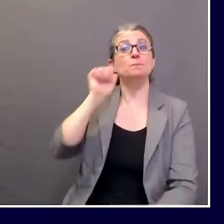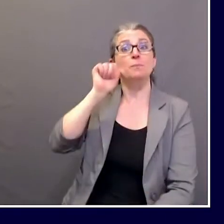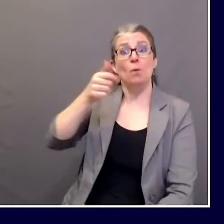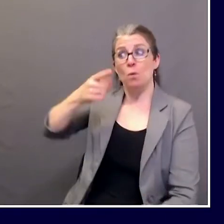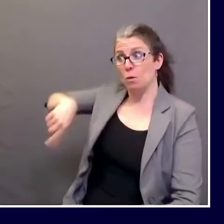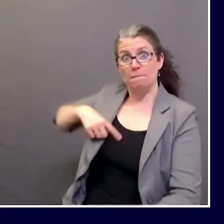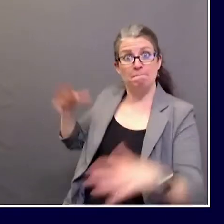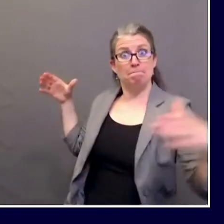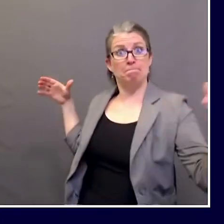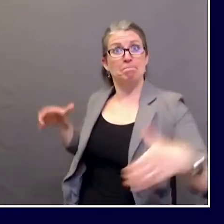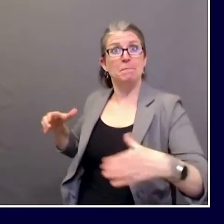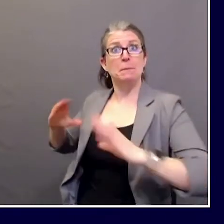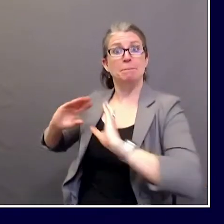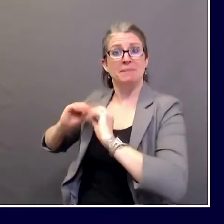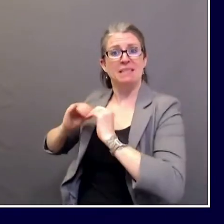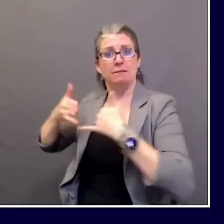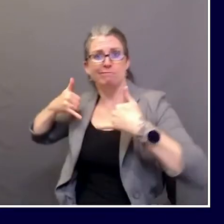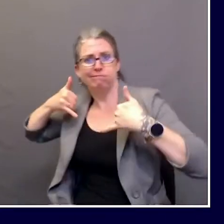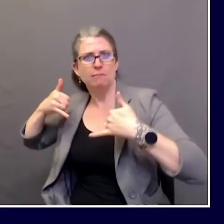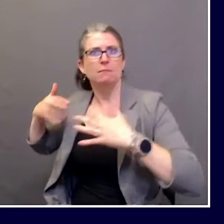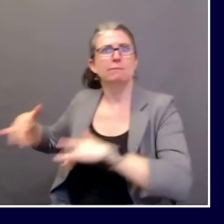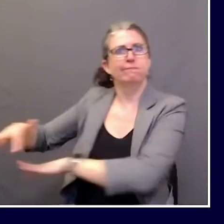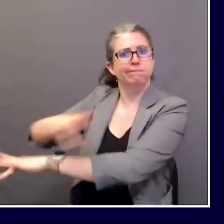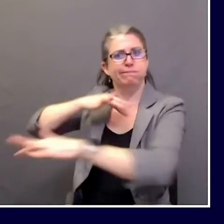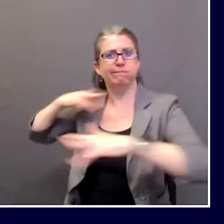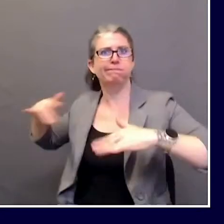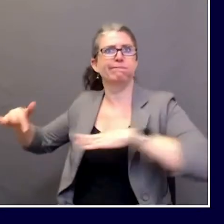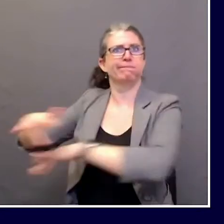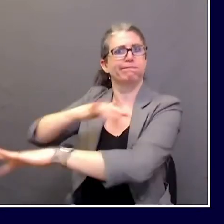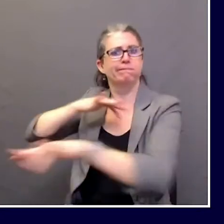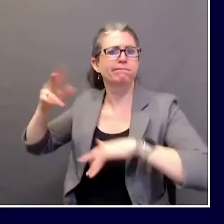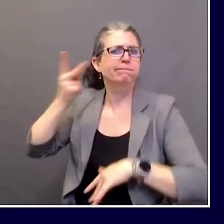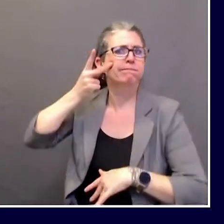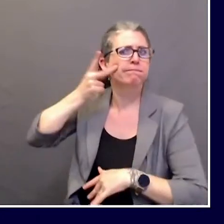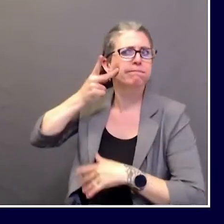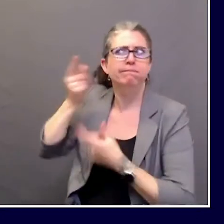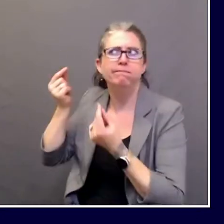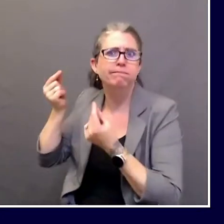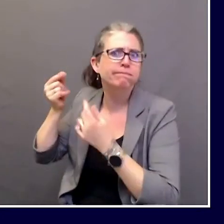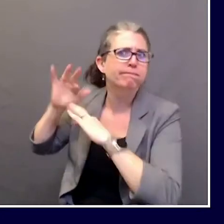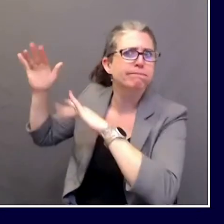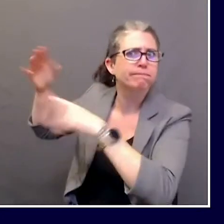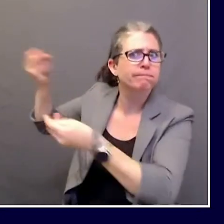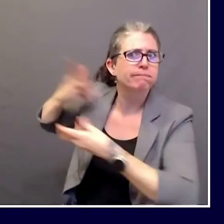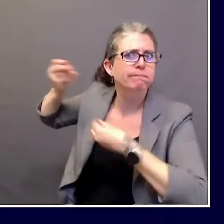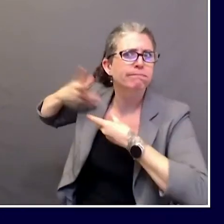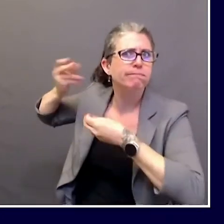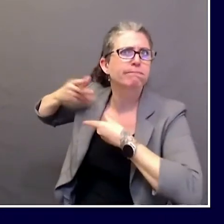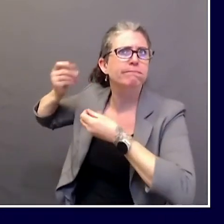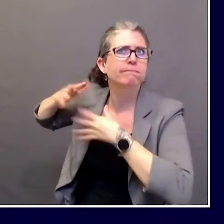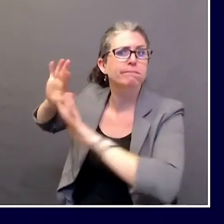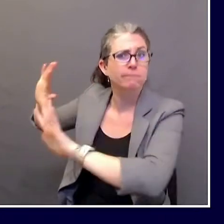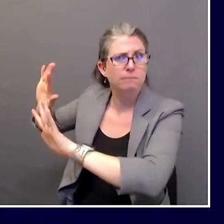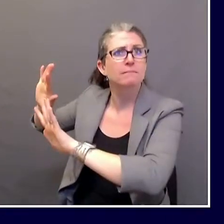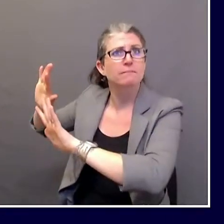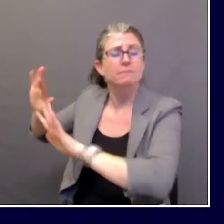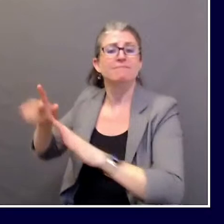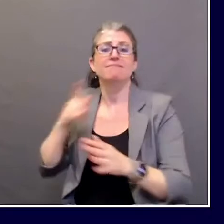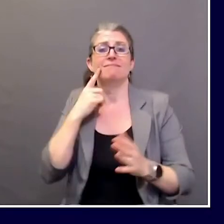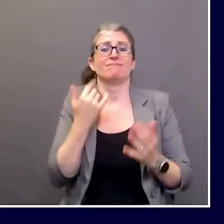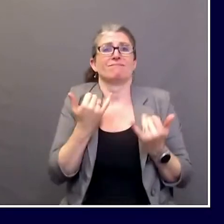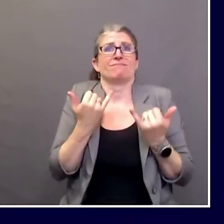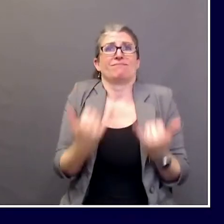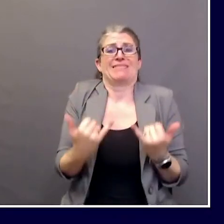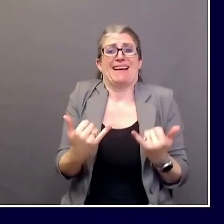on further use of the J&J vaccine. So what does this mean for Maine in the meantime? Well, Maine people have adapted in